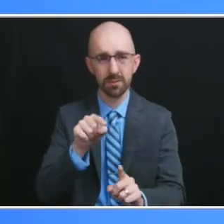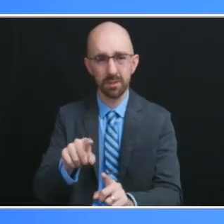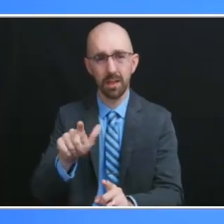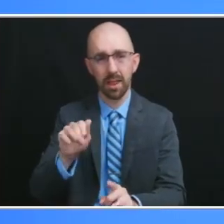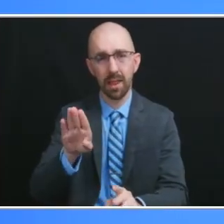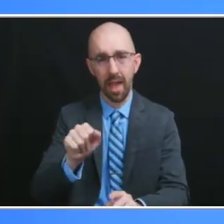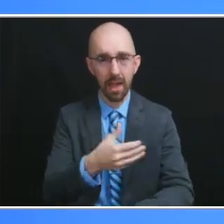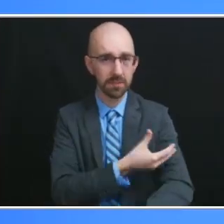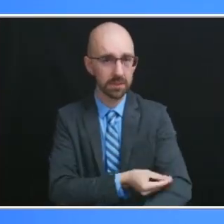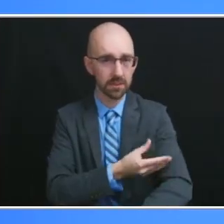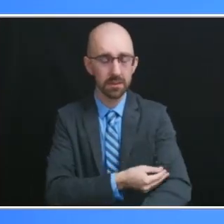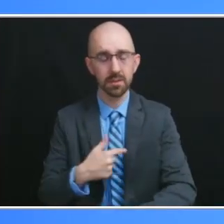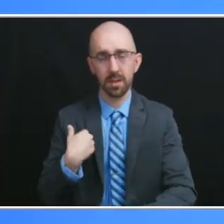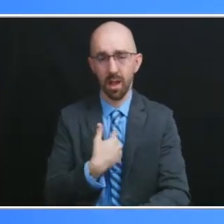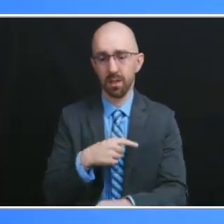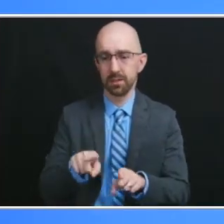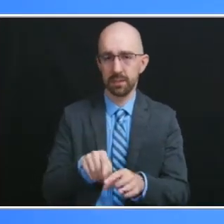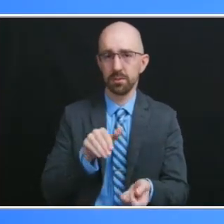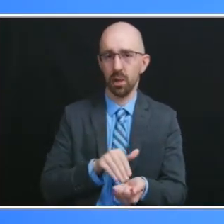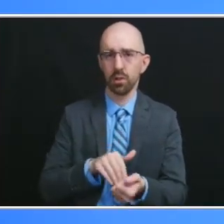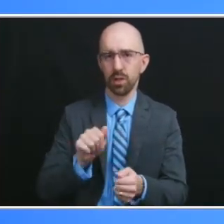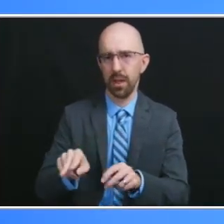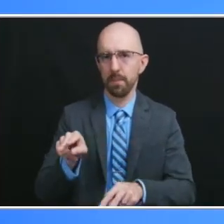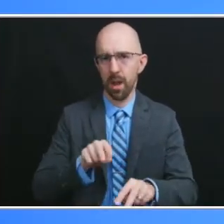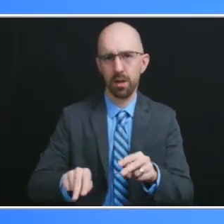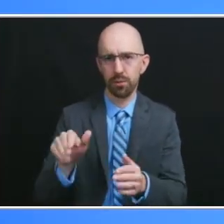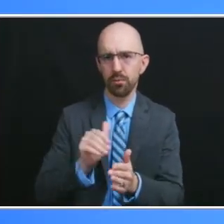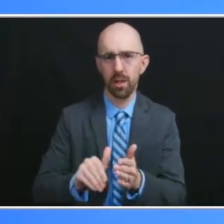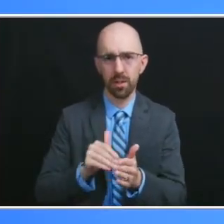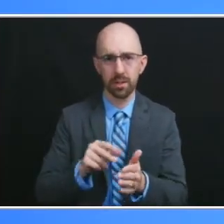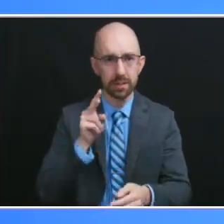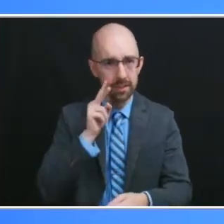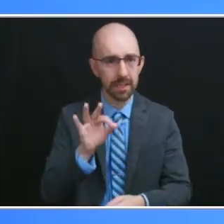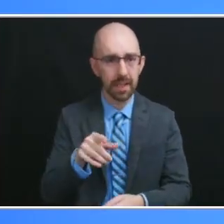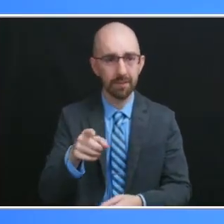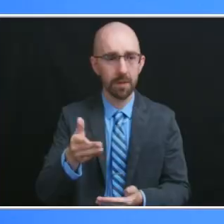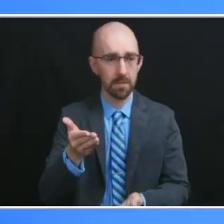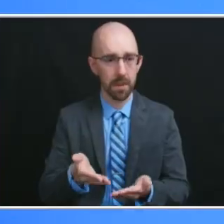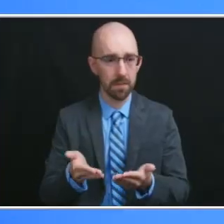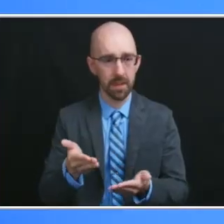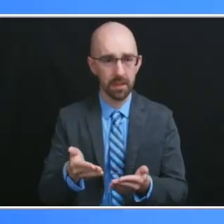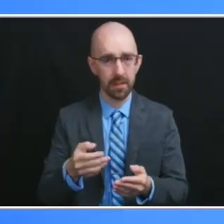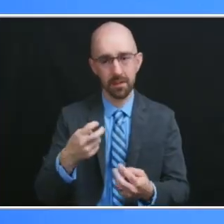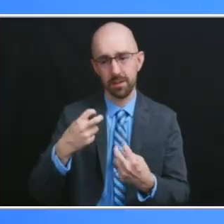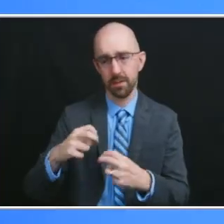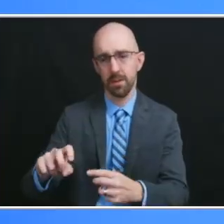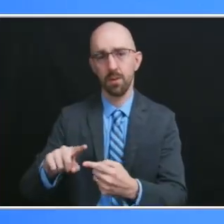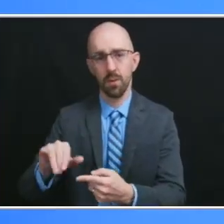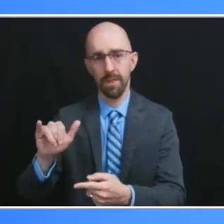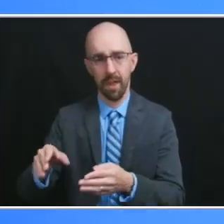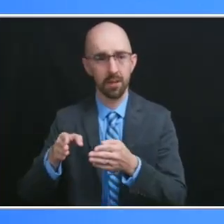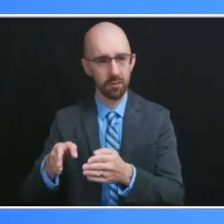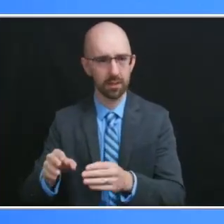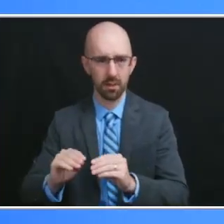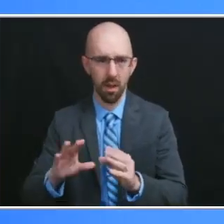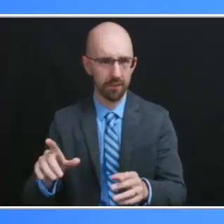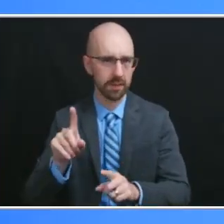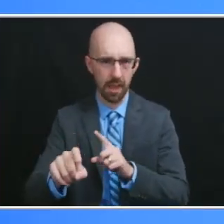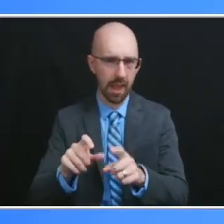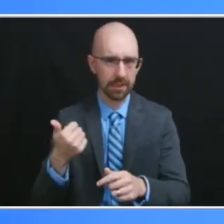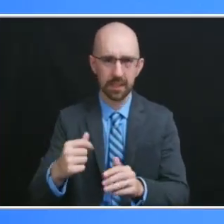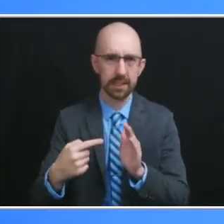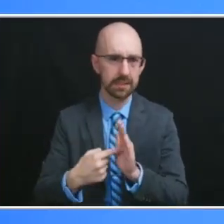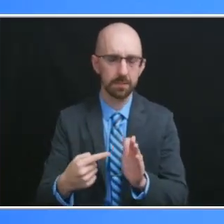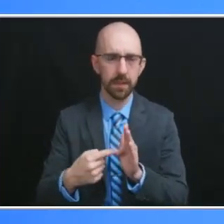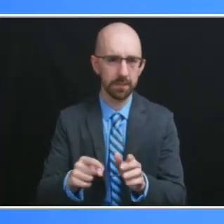as rheumatologists can monitor regularly to see if you might be headed towards that direction, and obviously asking any symptoms as